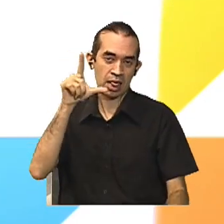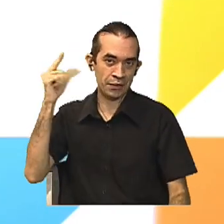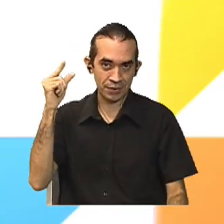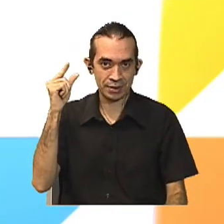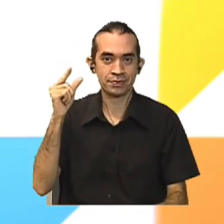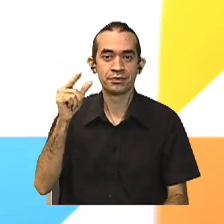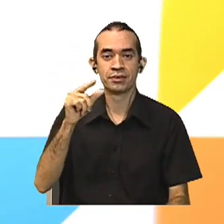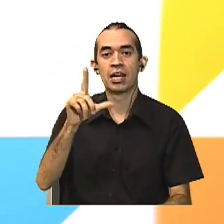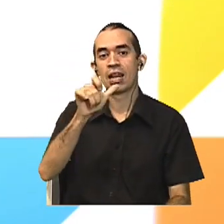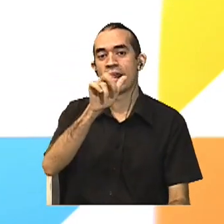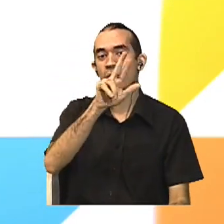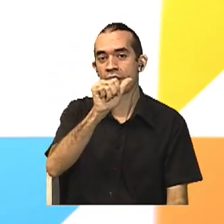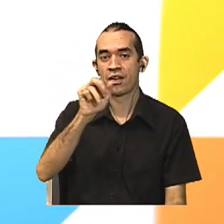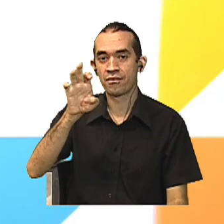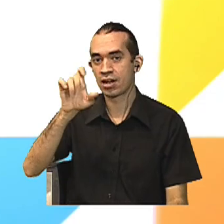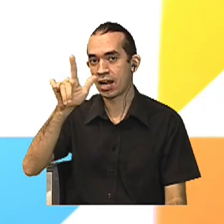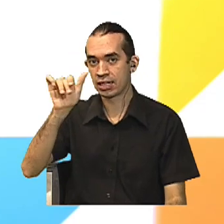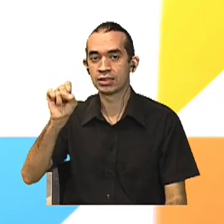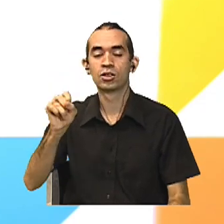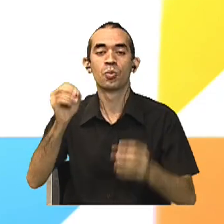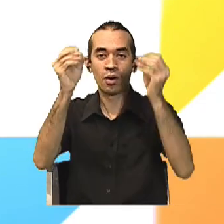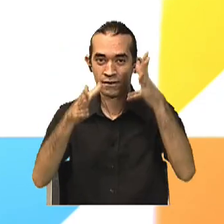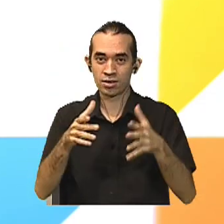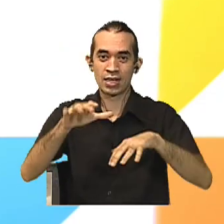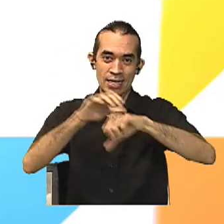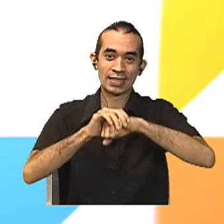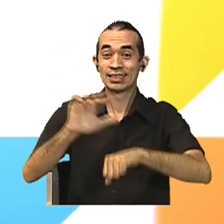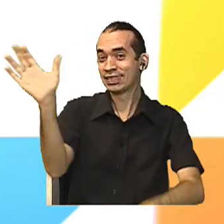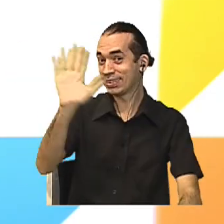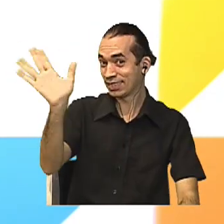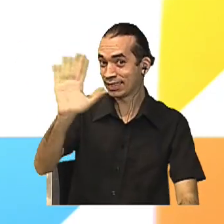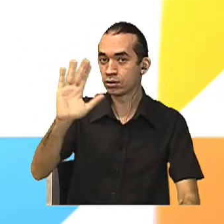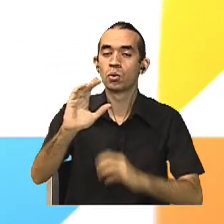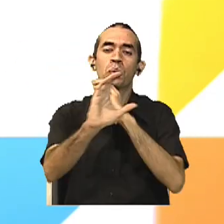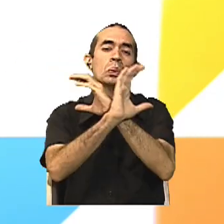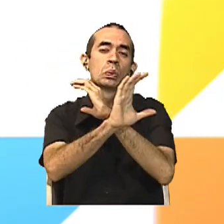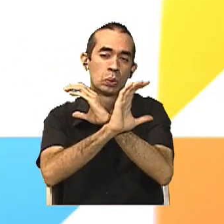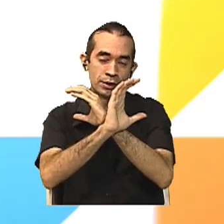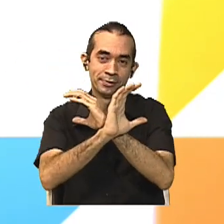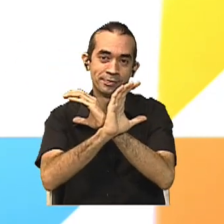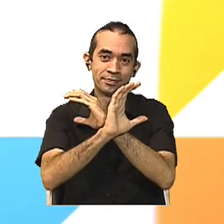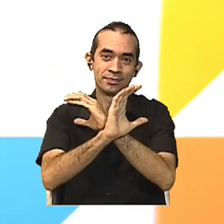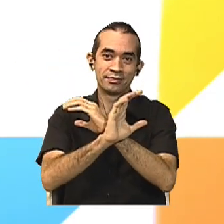your English teacher. Bye-bye. Take care.